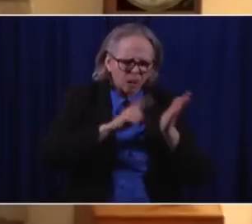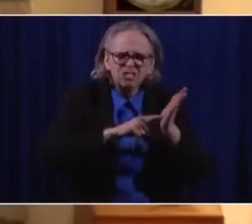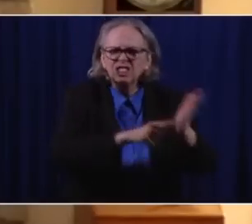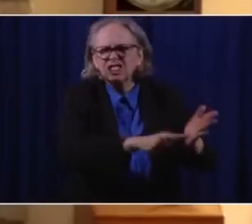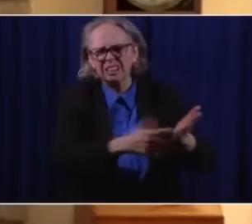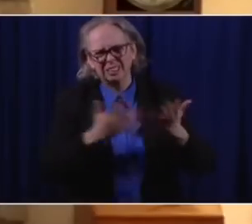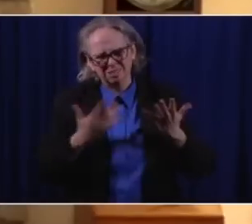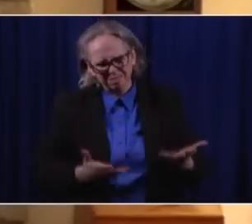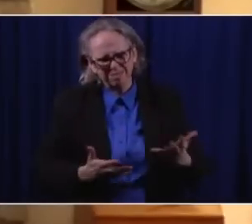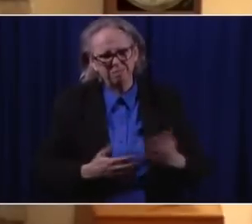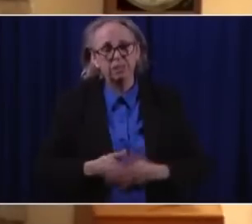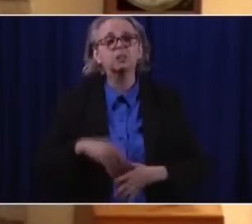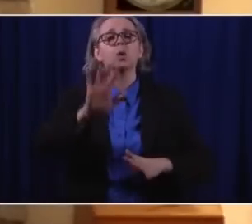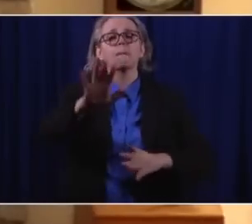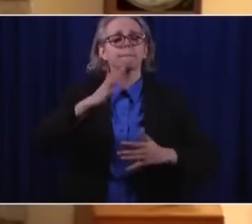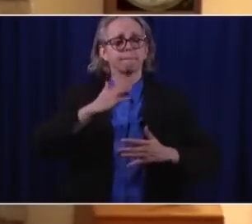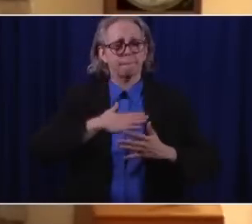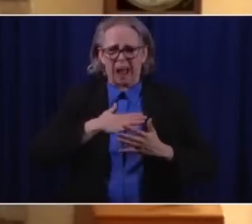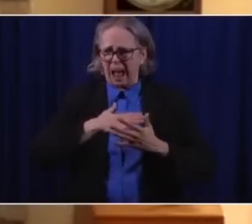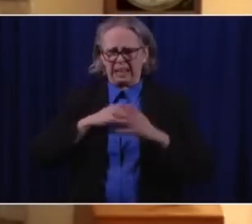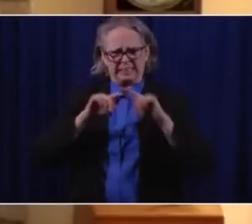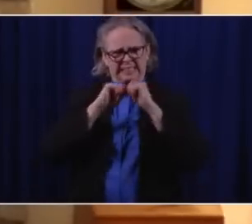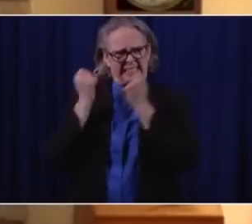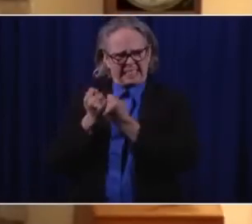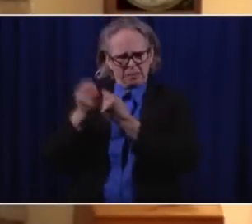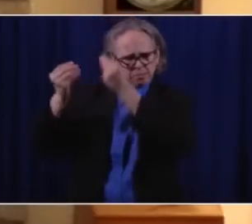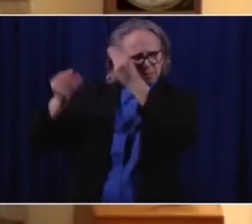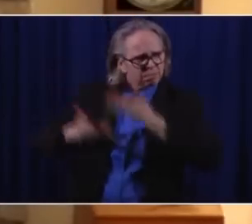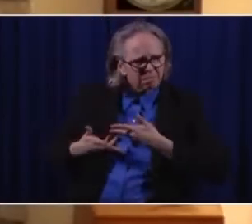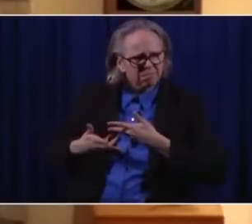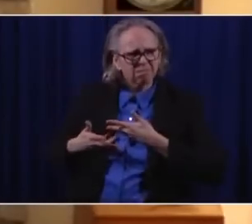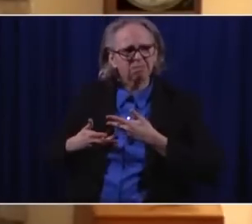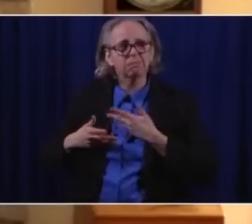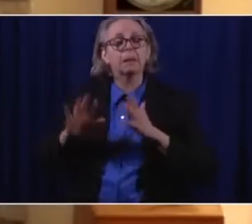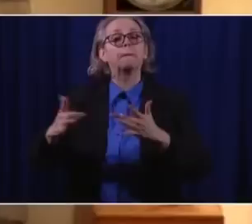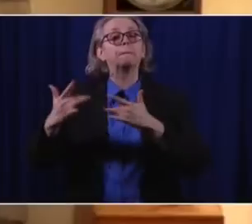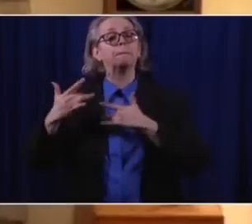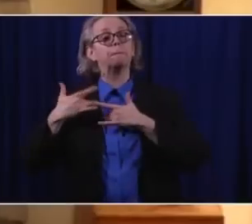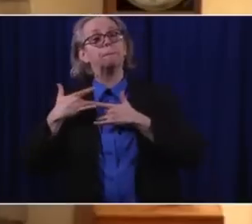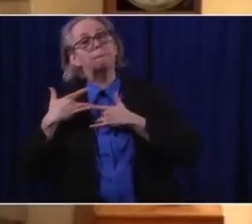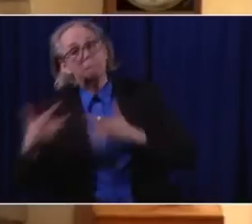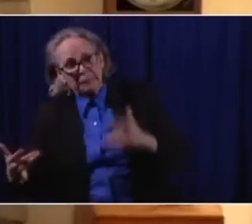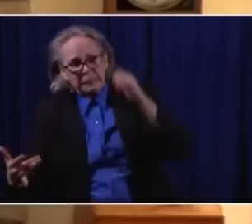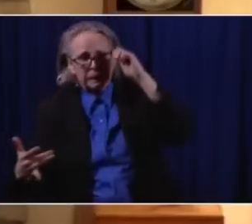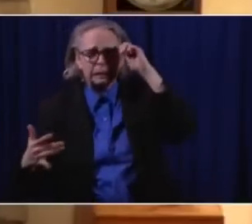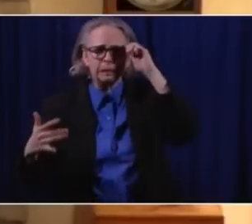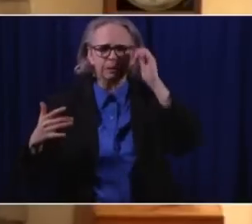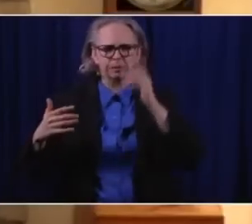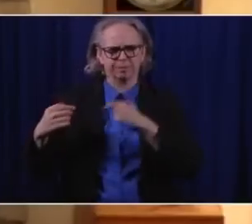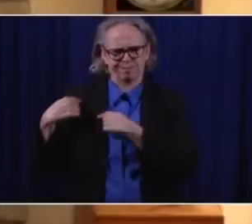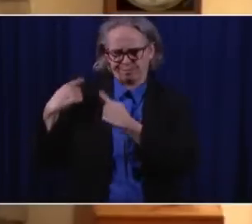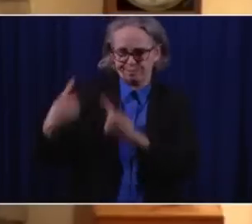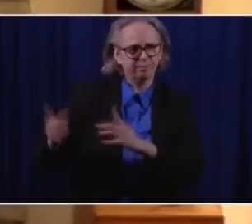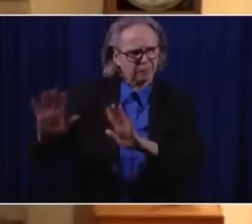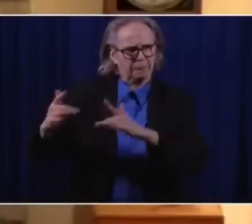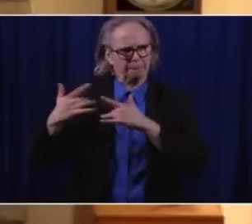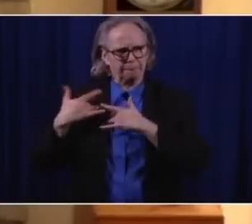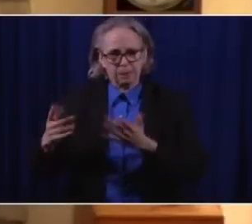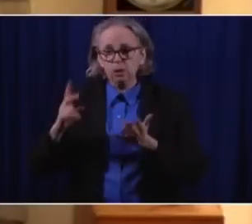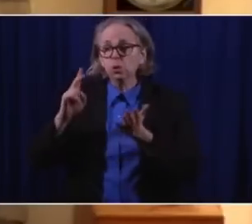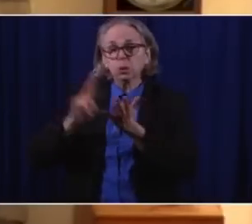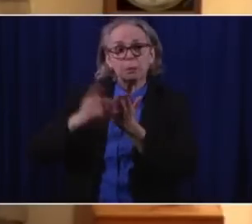usually, I don't have a percentage, but usually they pan out. In other words, once they go do the factual check, yes,